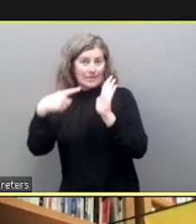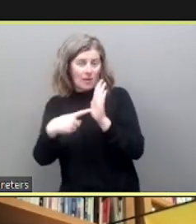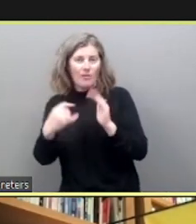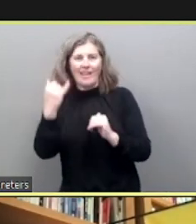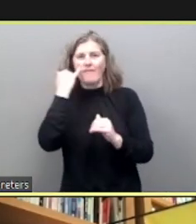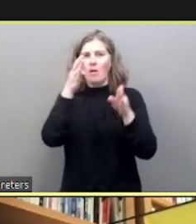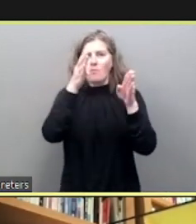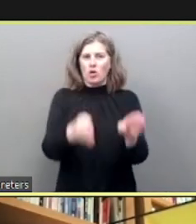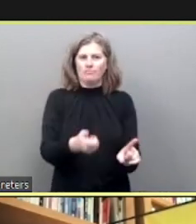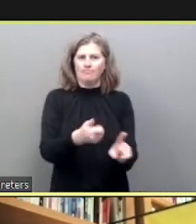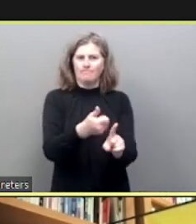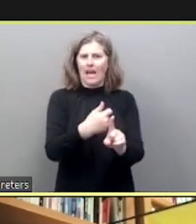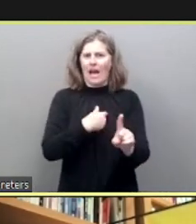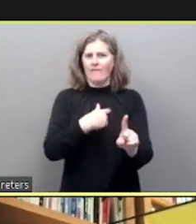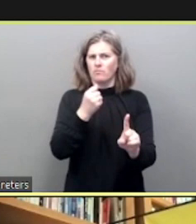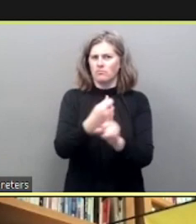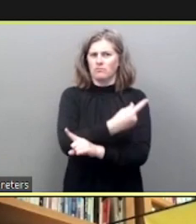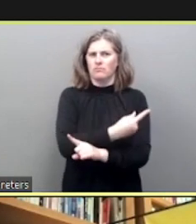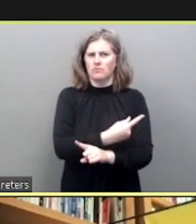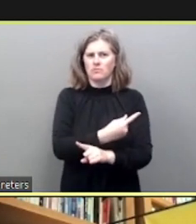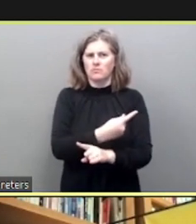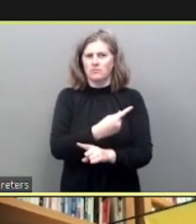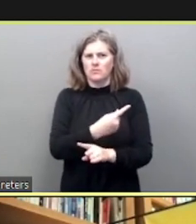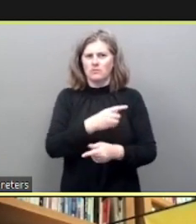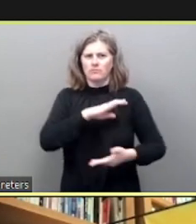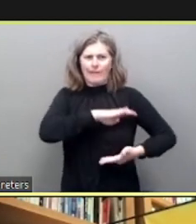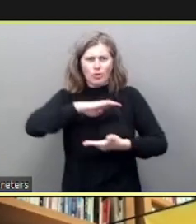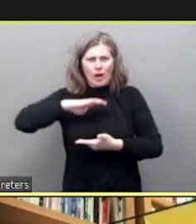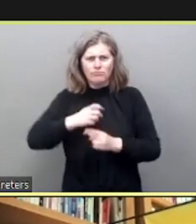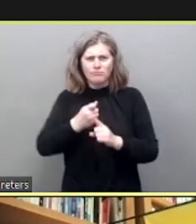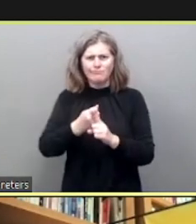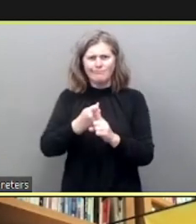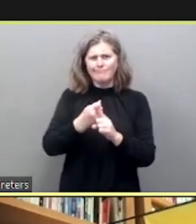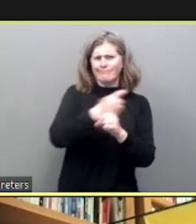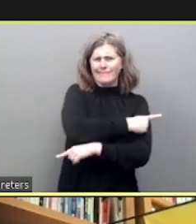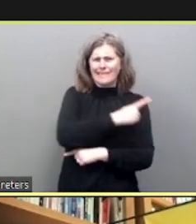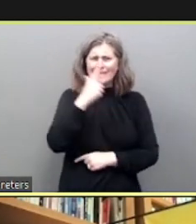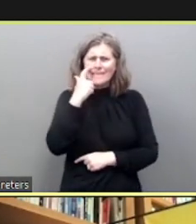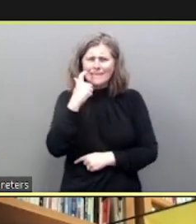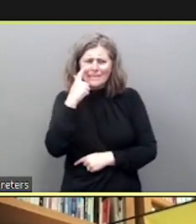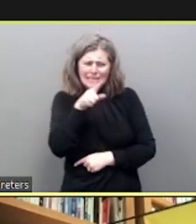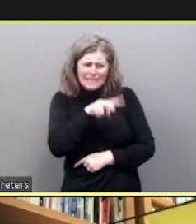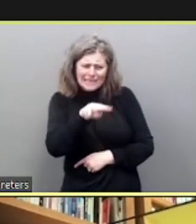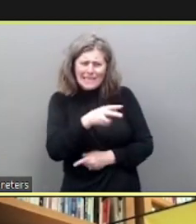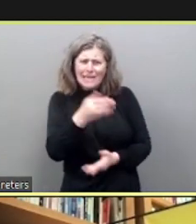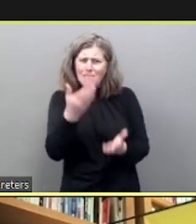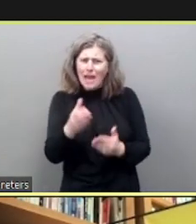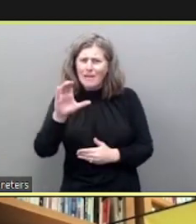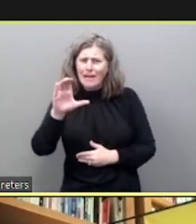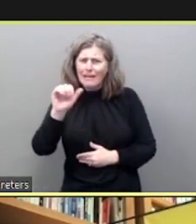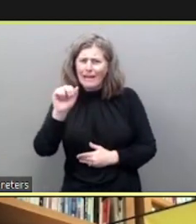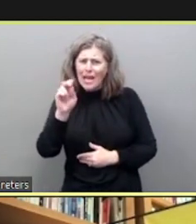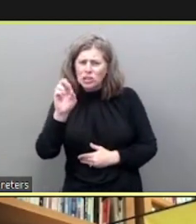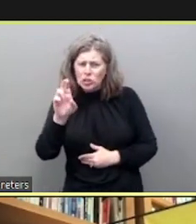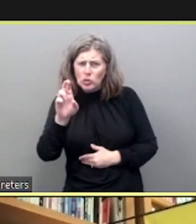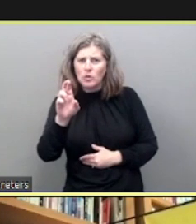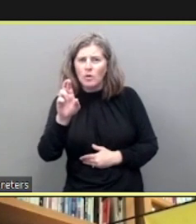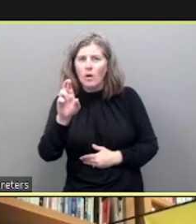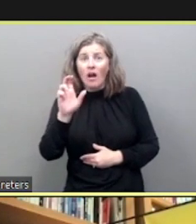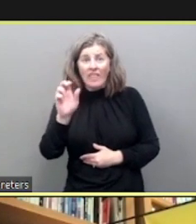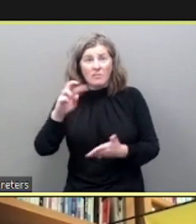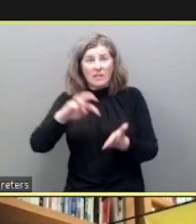an abnormal mammogram with a suspicious lesion for cancer, then that needle biopsy is a